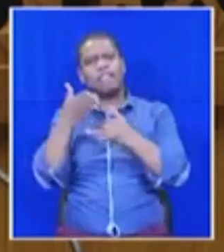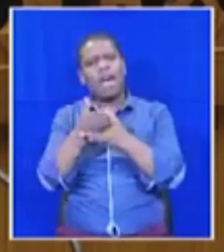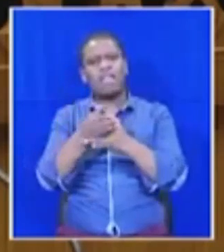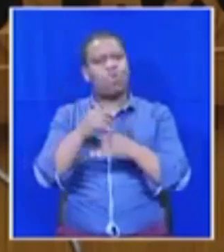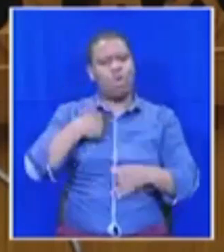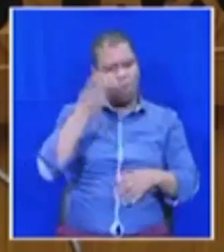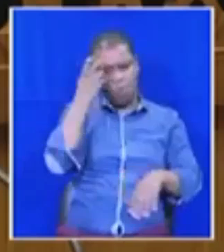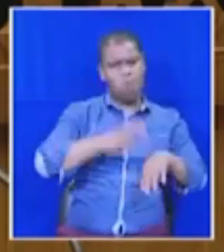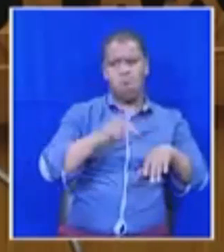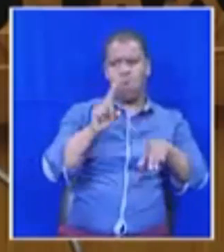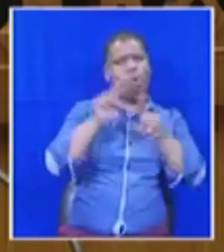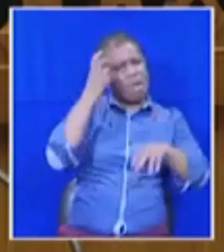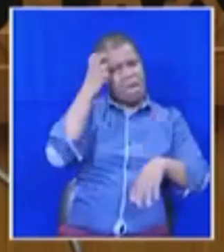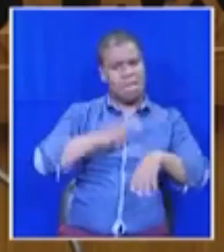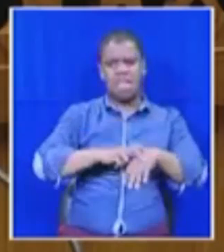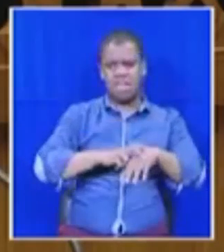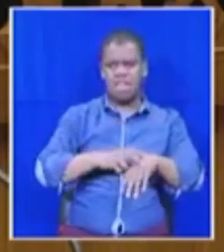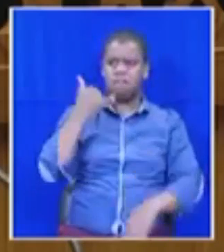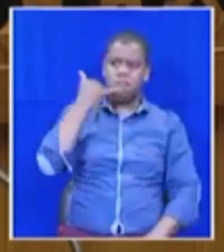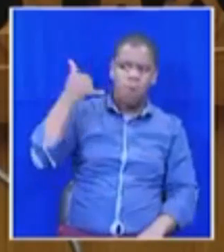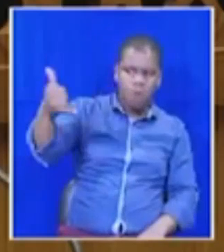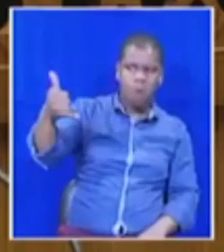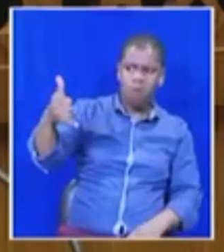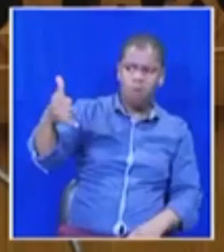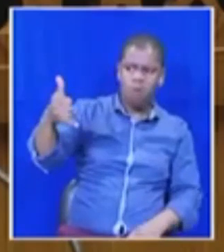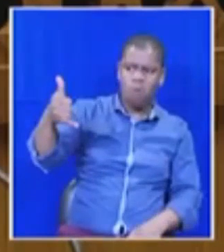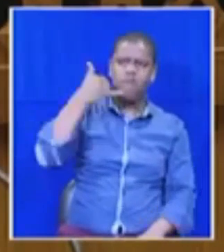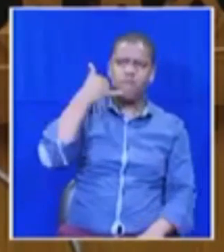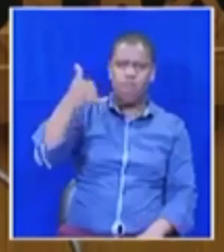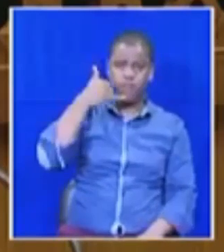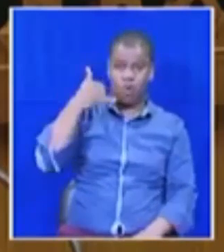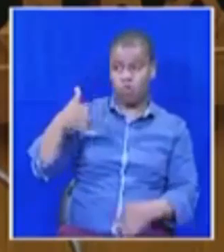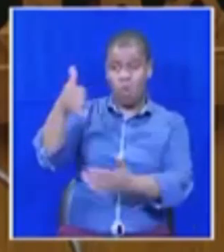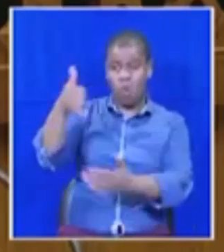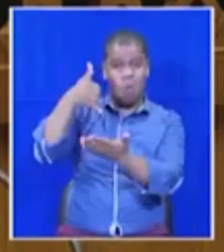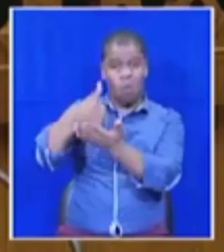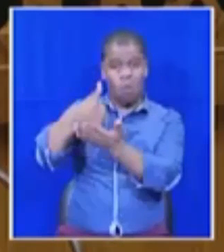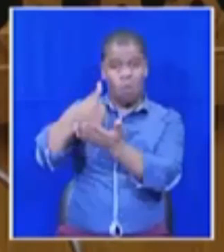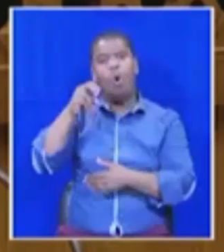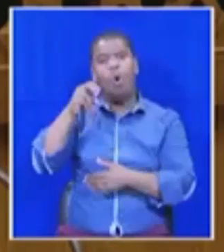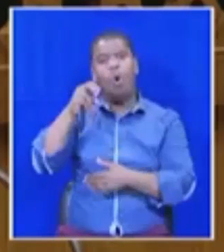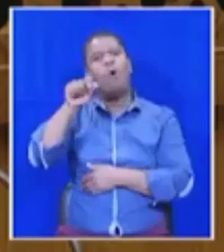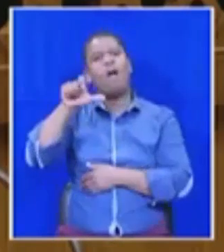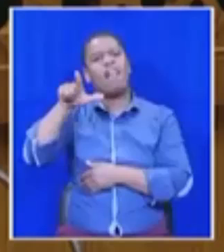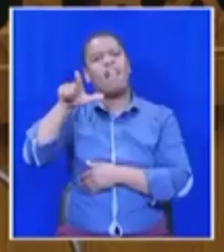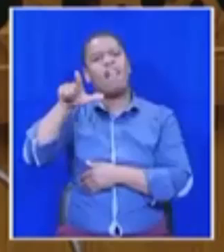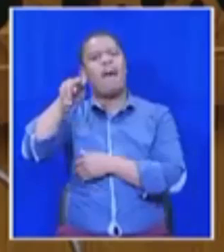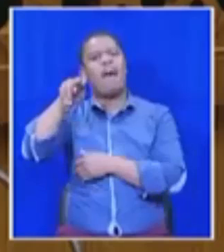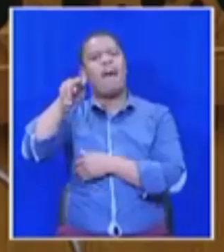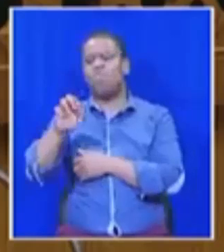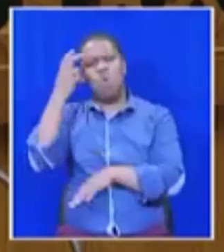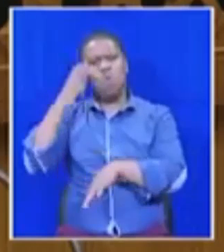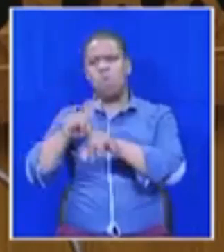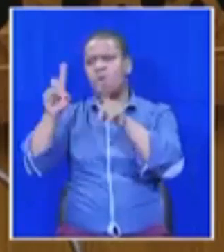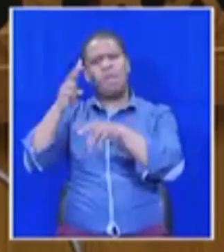The councillors will be held accountable for non-service delivery, like it's not the case